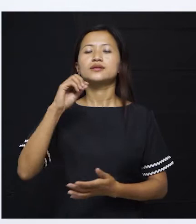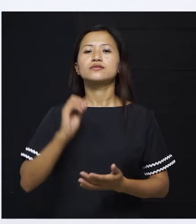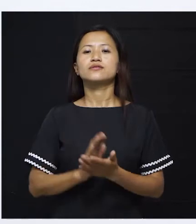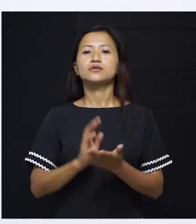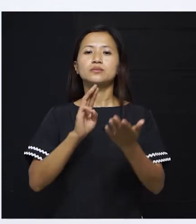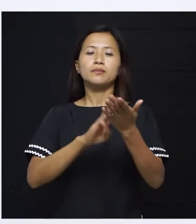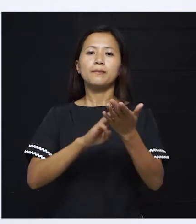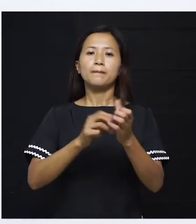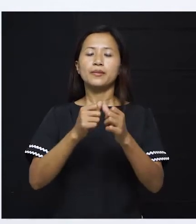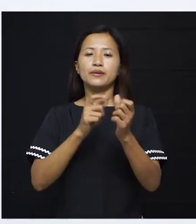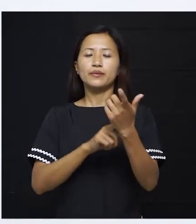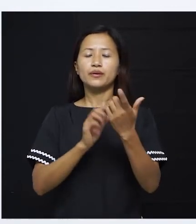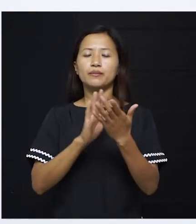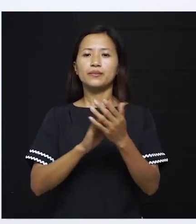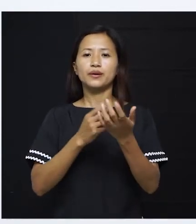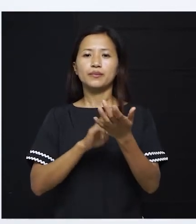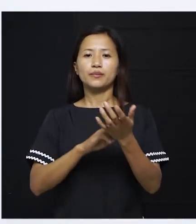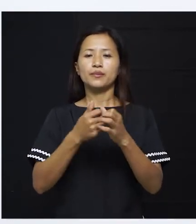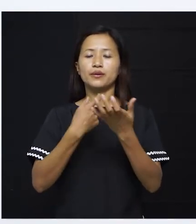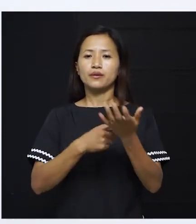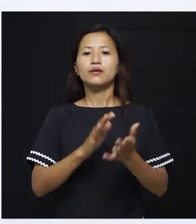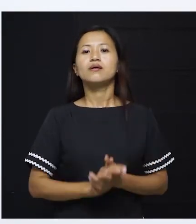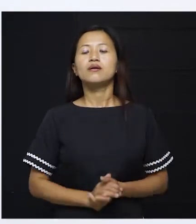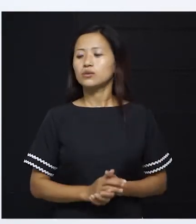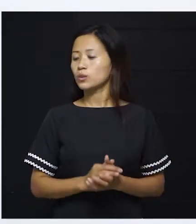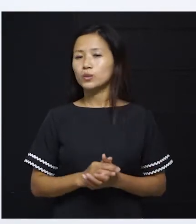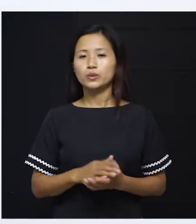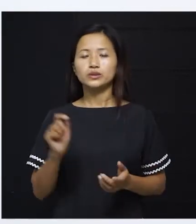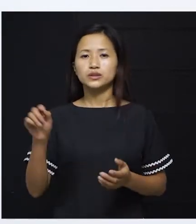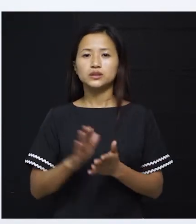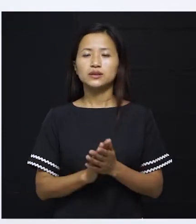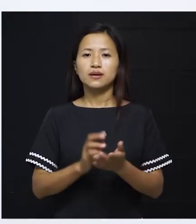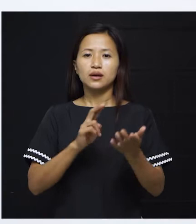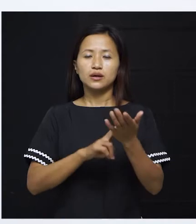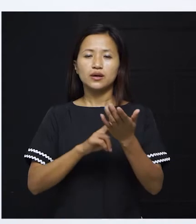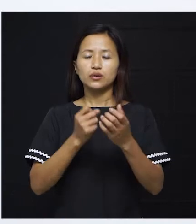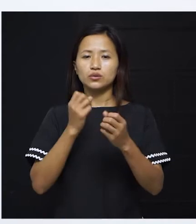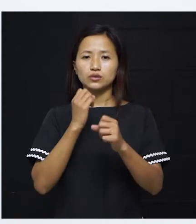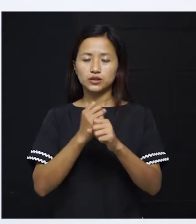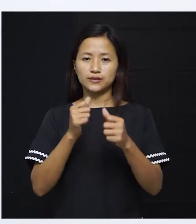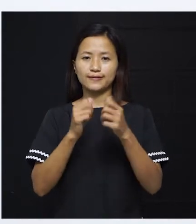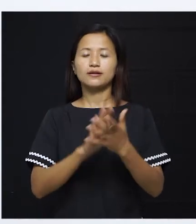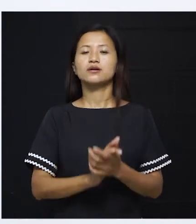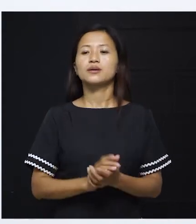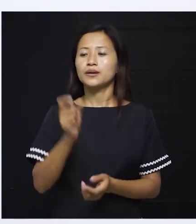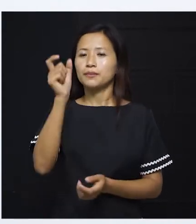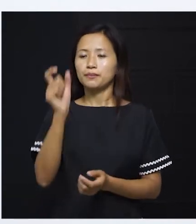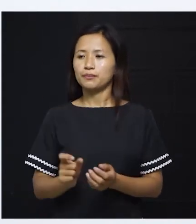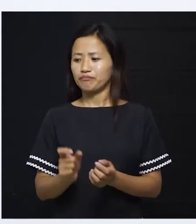the Myanmarese word Naga. And another is Noga, which is from Assamese word. Noga means people